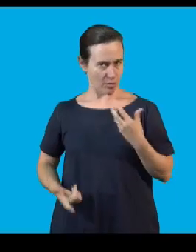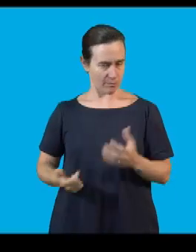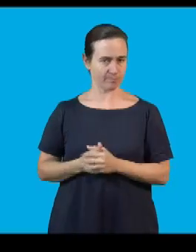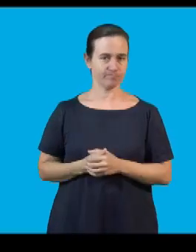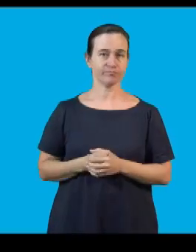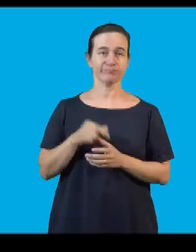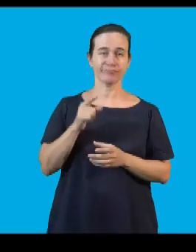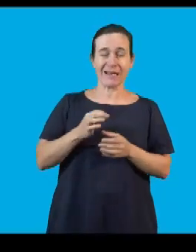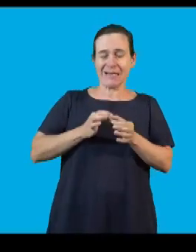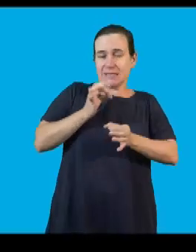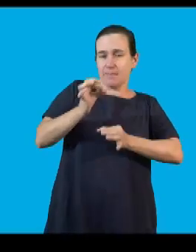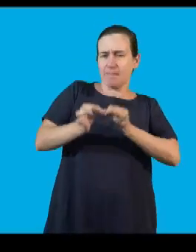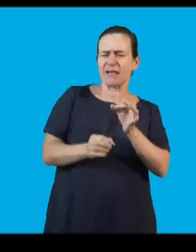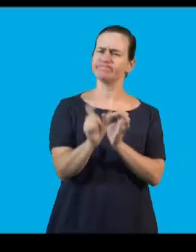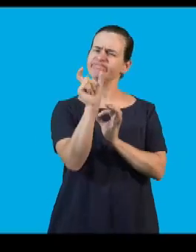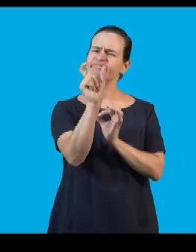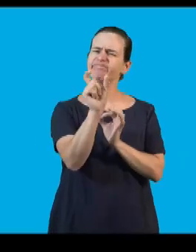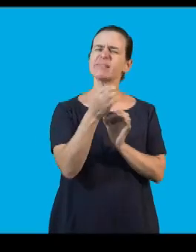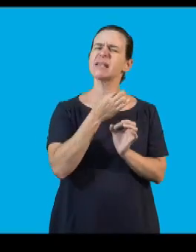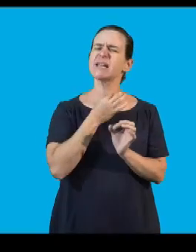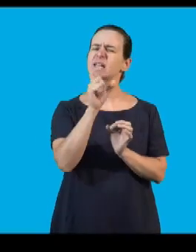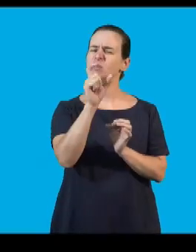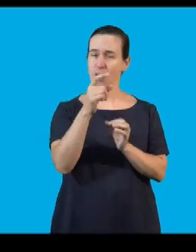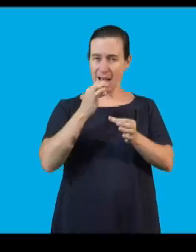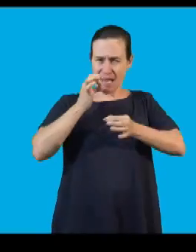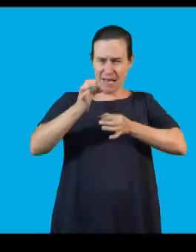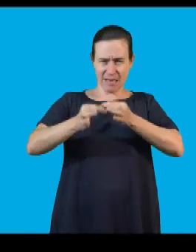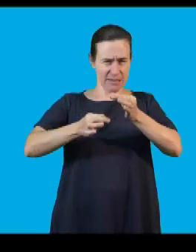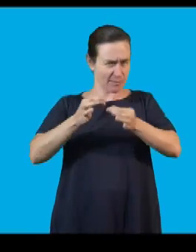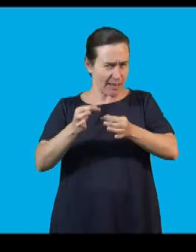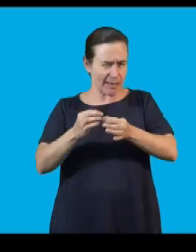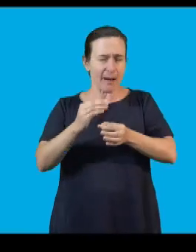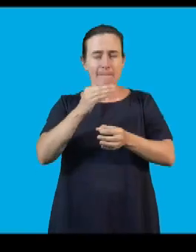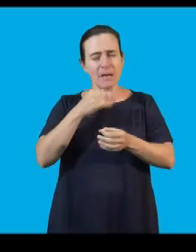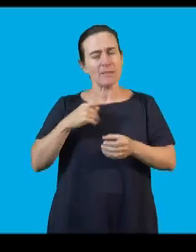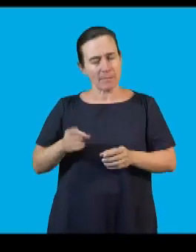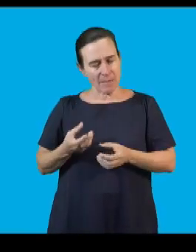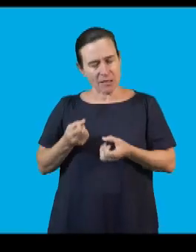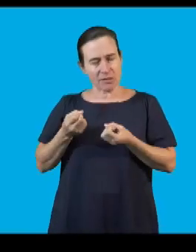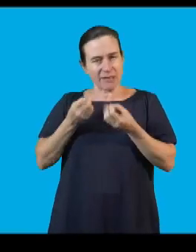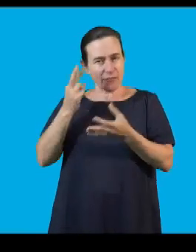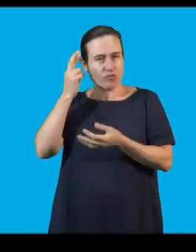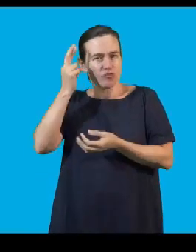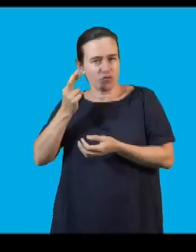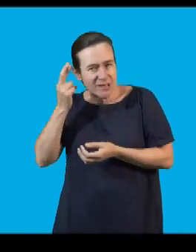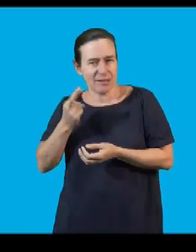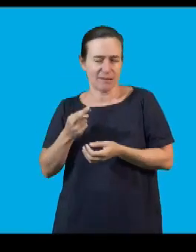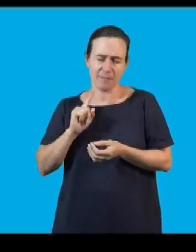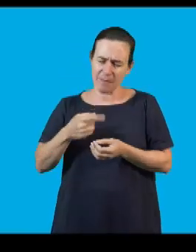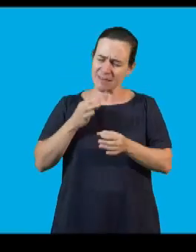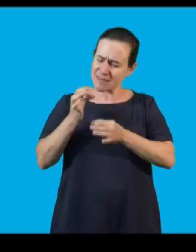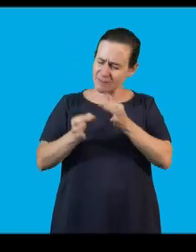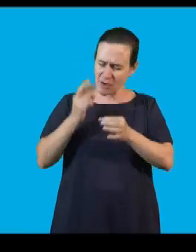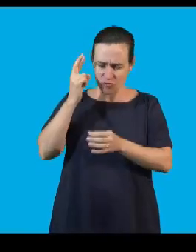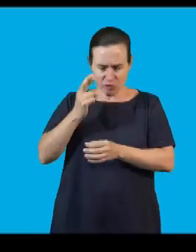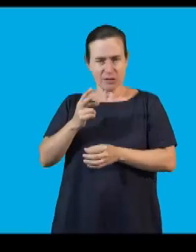remember, explaining, let's just break down our question quickly. Explain, which means you're going to have to give reasons for. Motivate why this